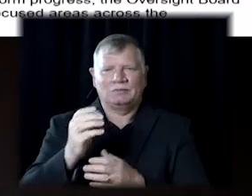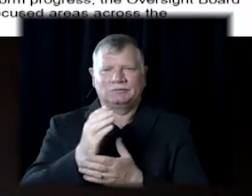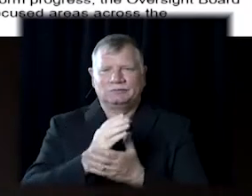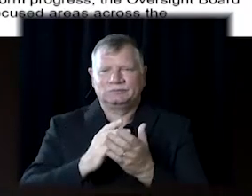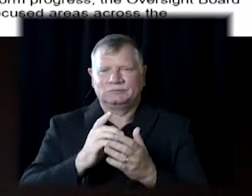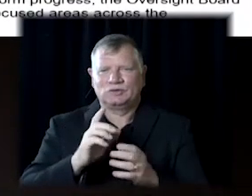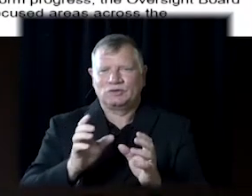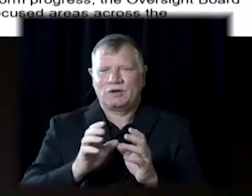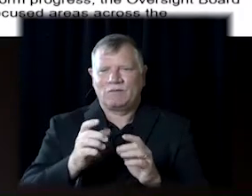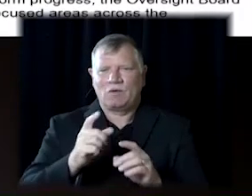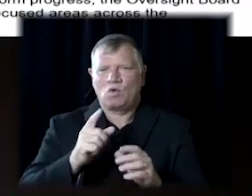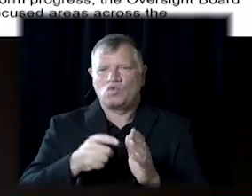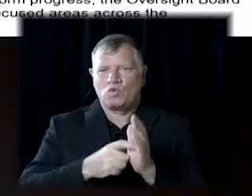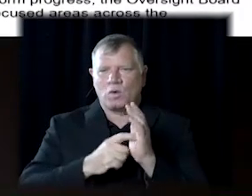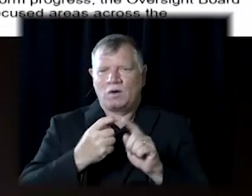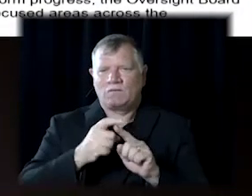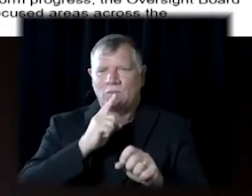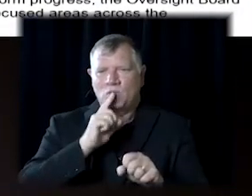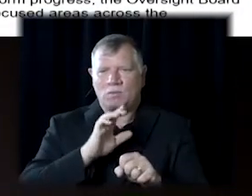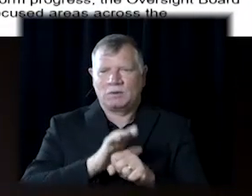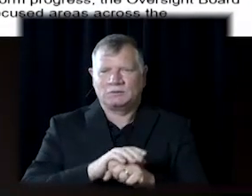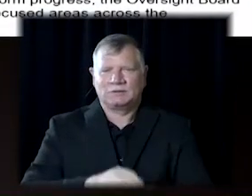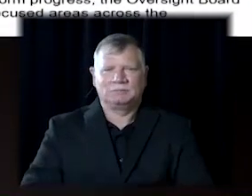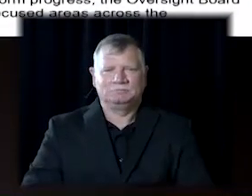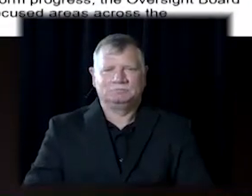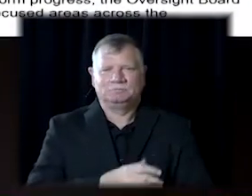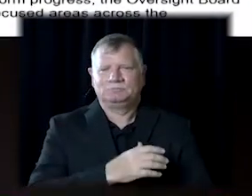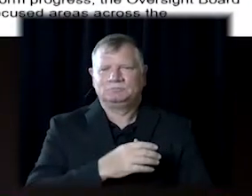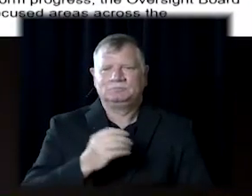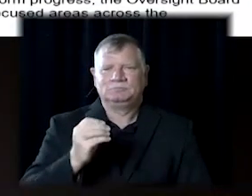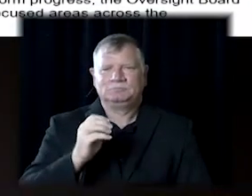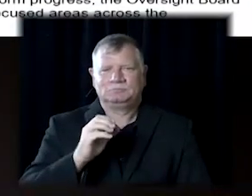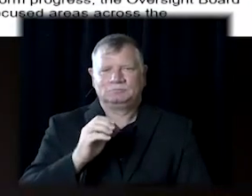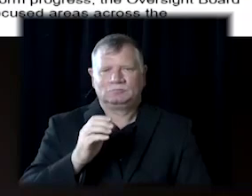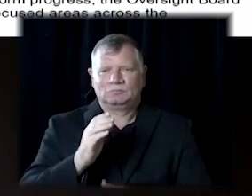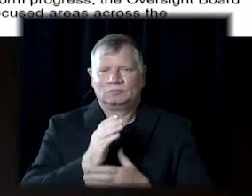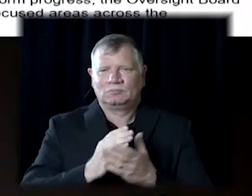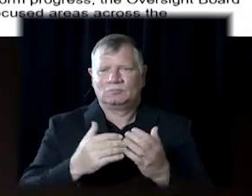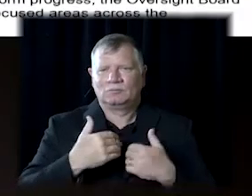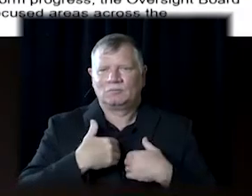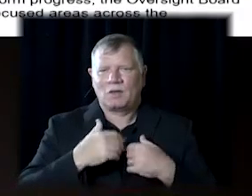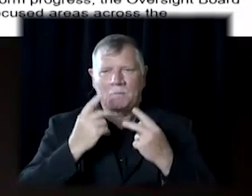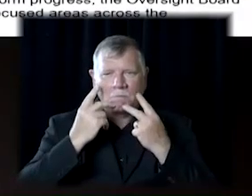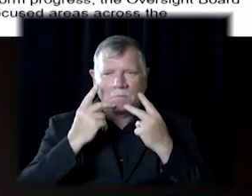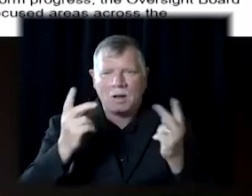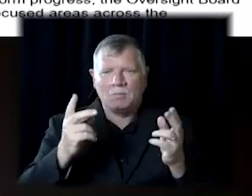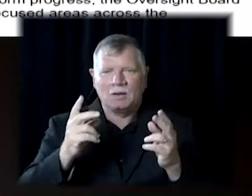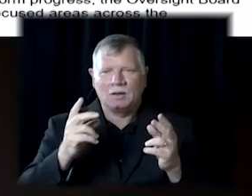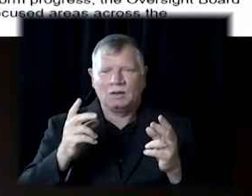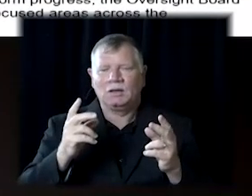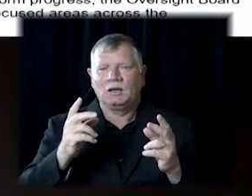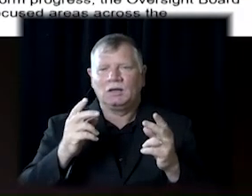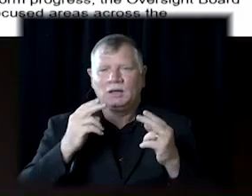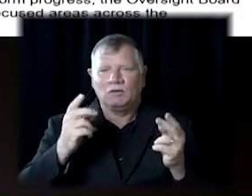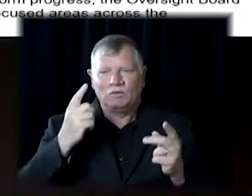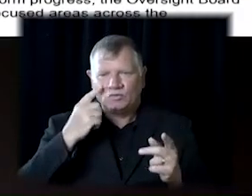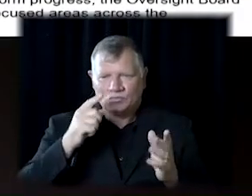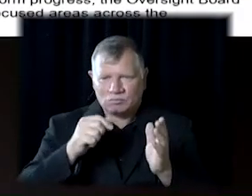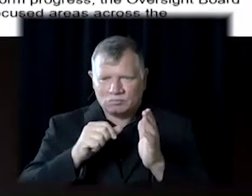by PROMESA. Finally, the fiscal plan establishes that there will be ongoing public hearings held by the Oversight Board to